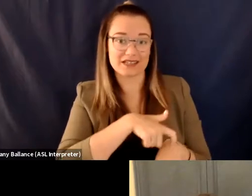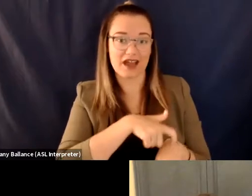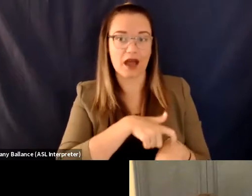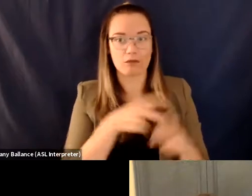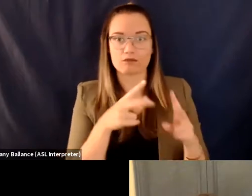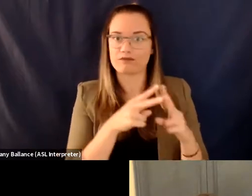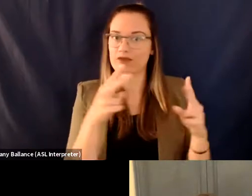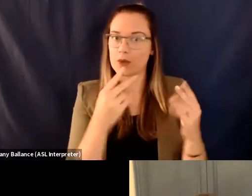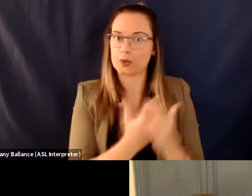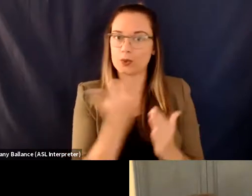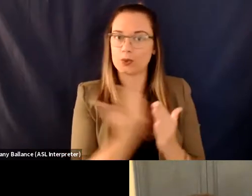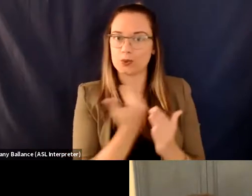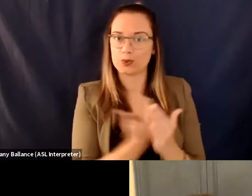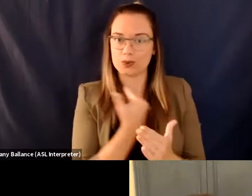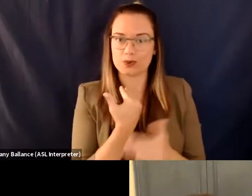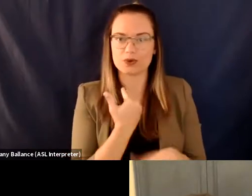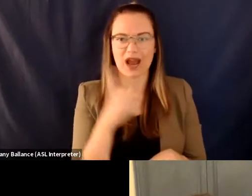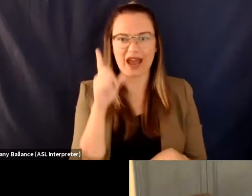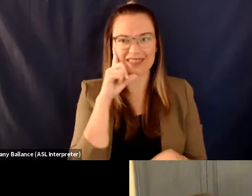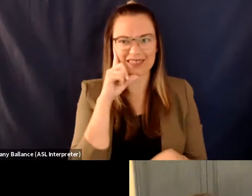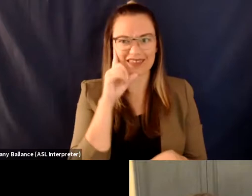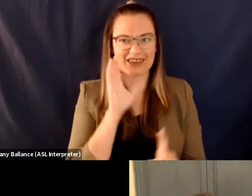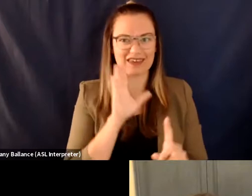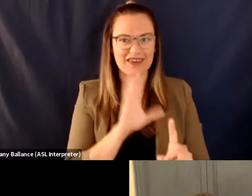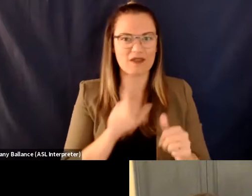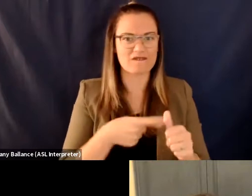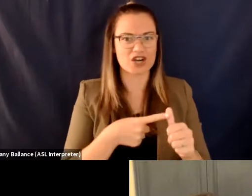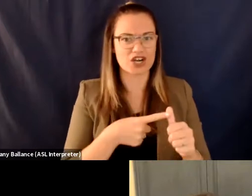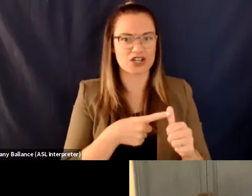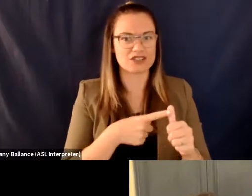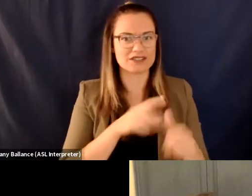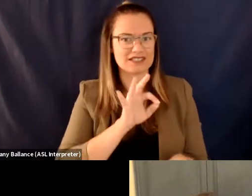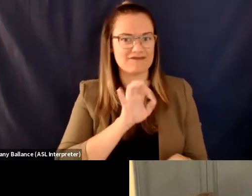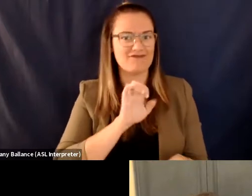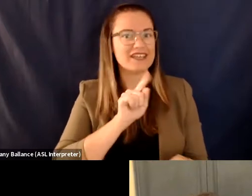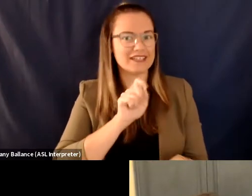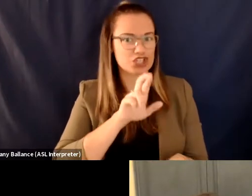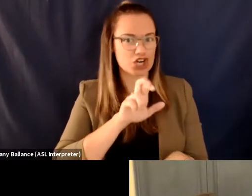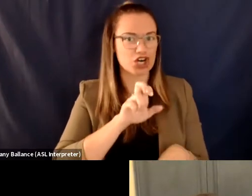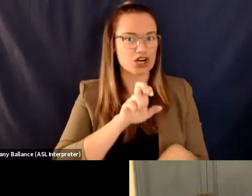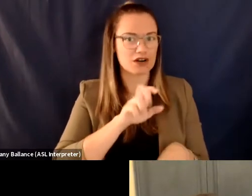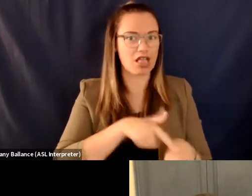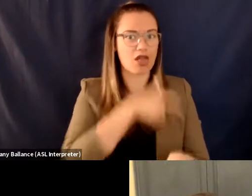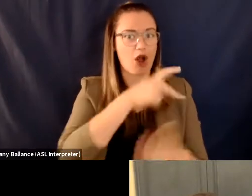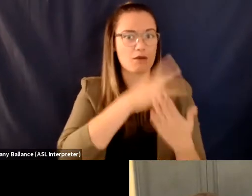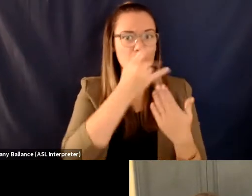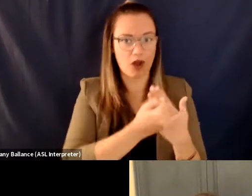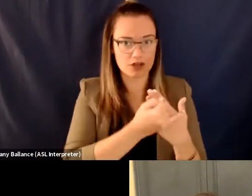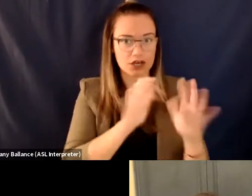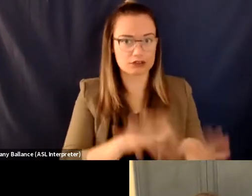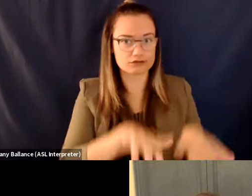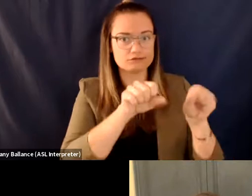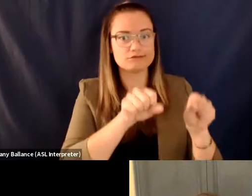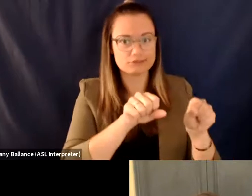new. I think we might be their first feature-length project that they took on